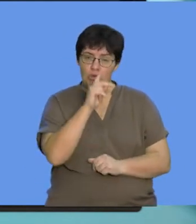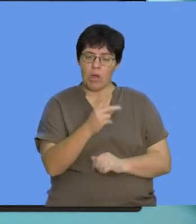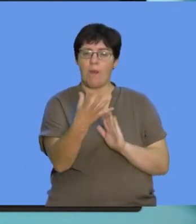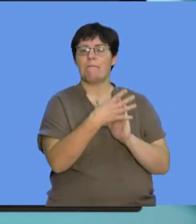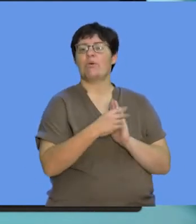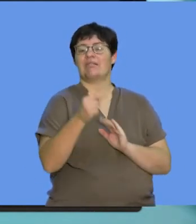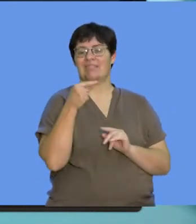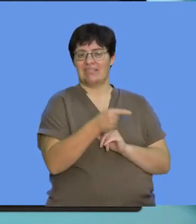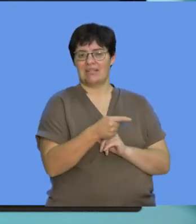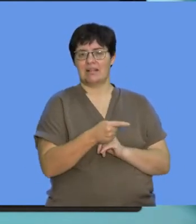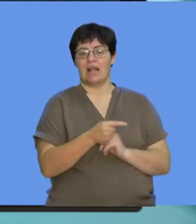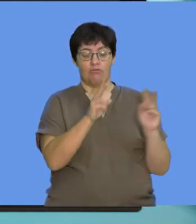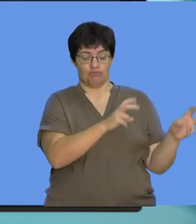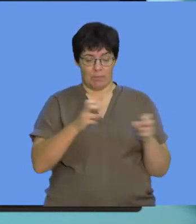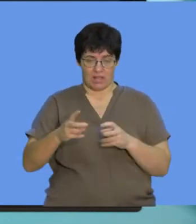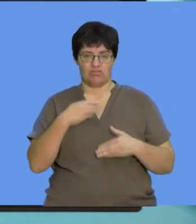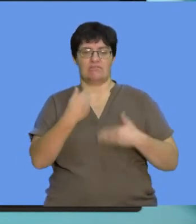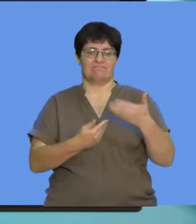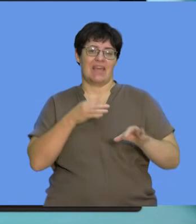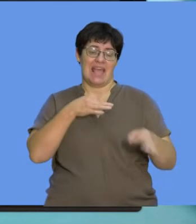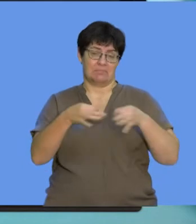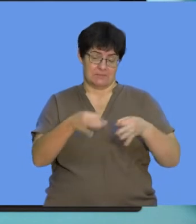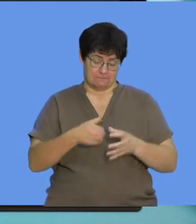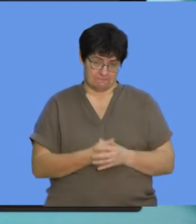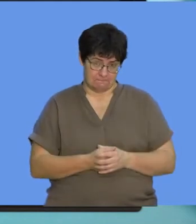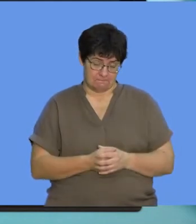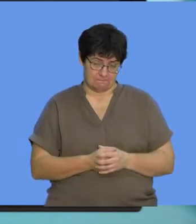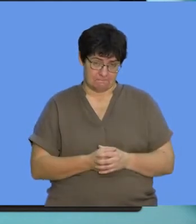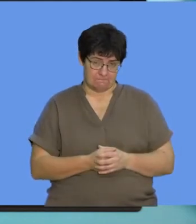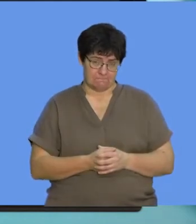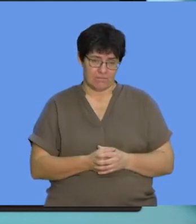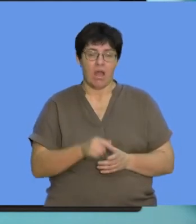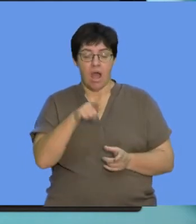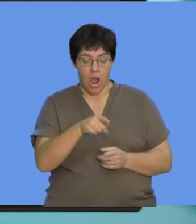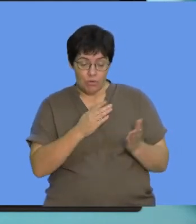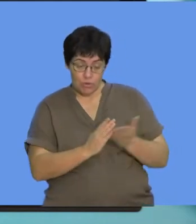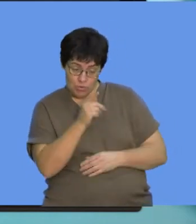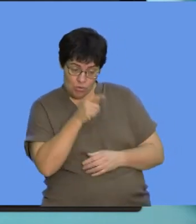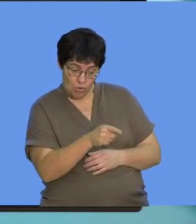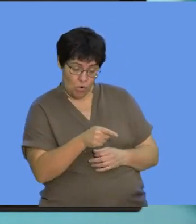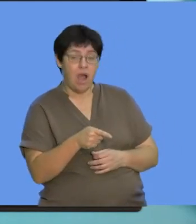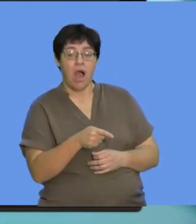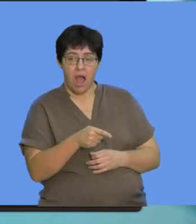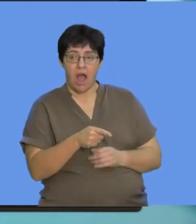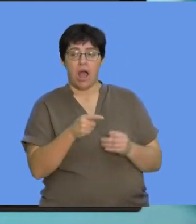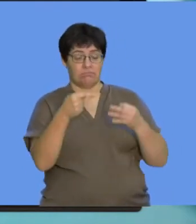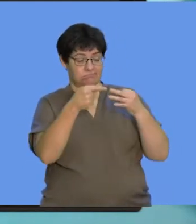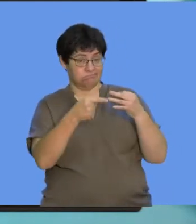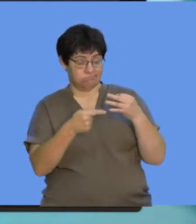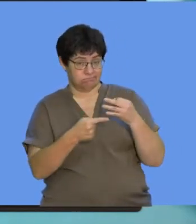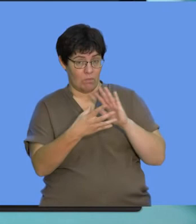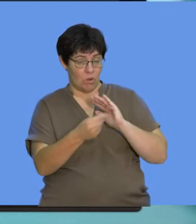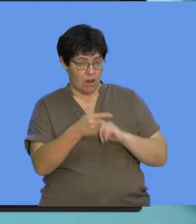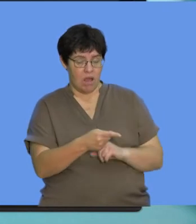that explain DNA replication. And because of these models, we have a better understanding of why DNA replication is such